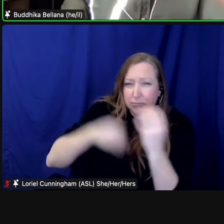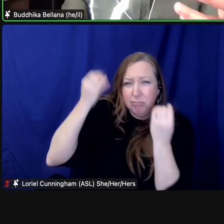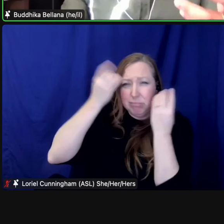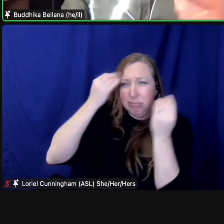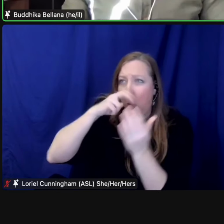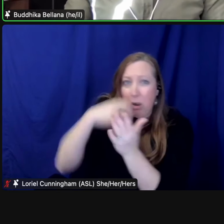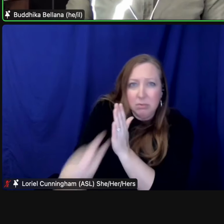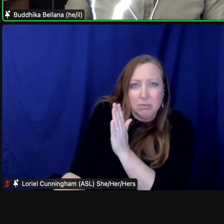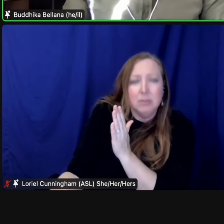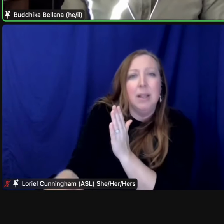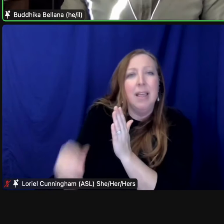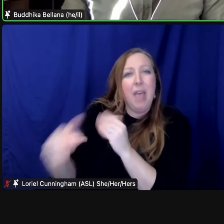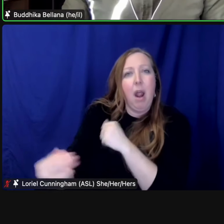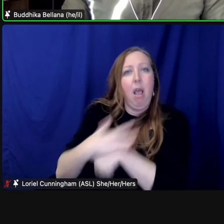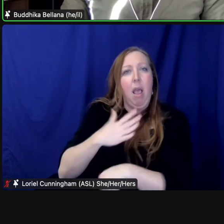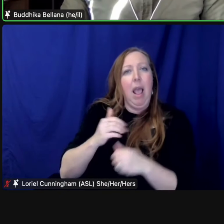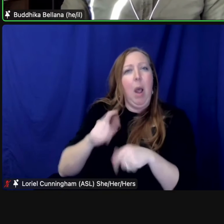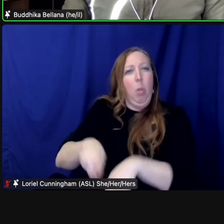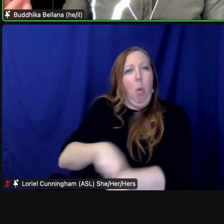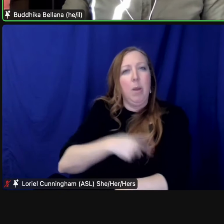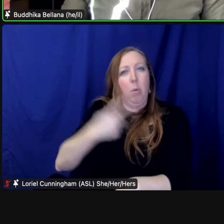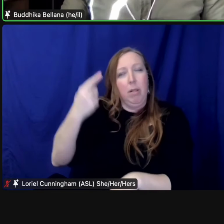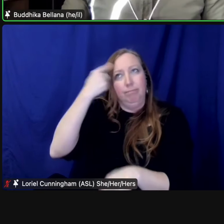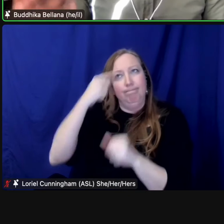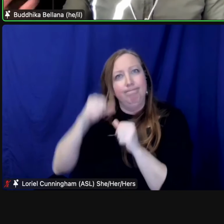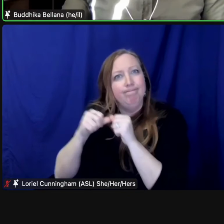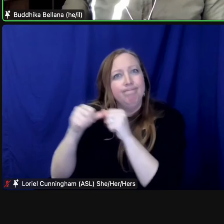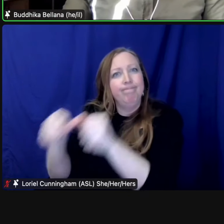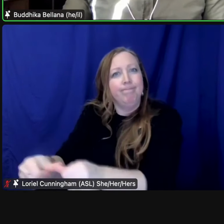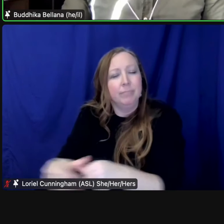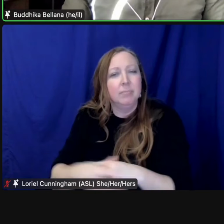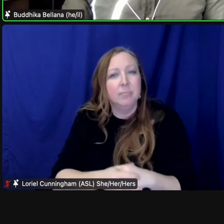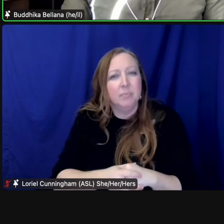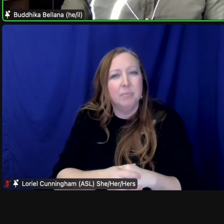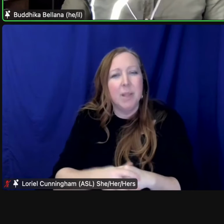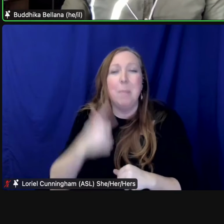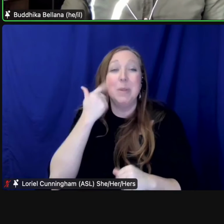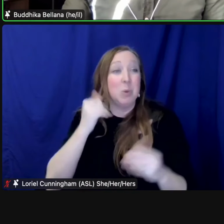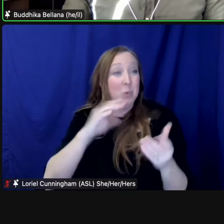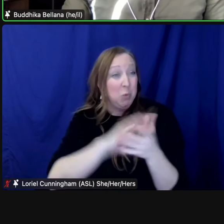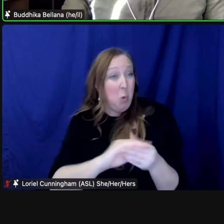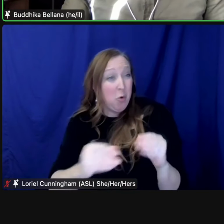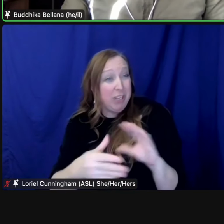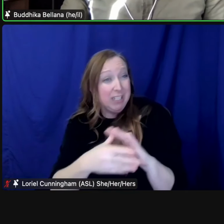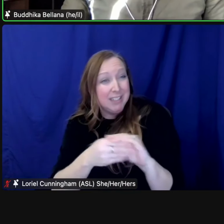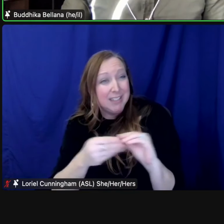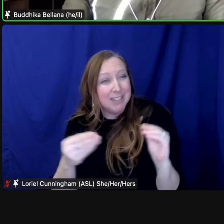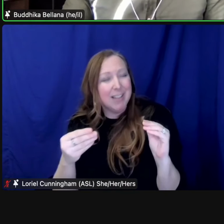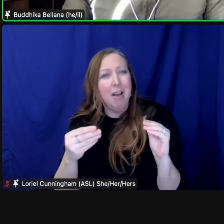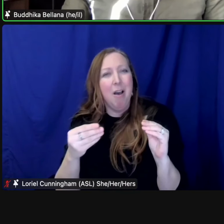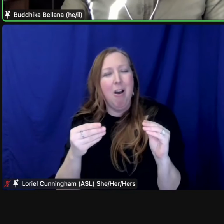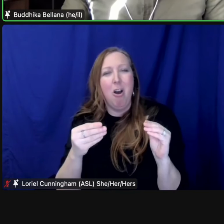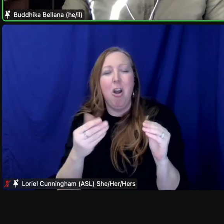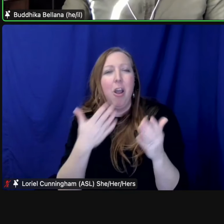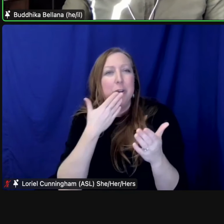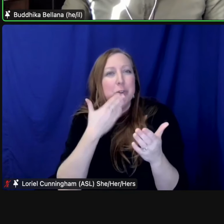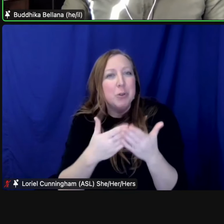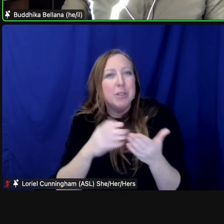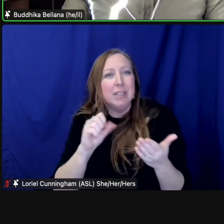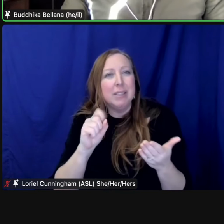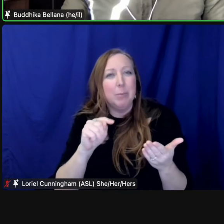which it persists in our mind subsequently. And given that stories are an excellent kind of stimulus to engage